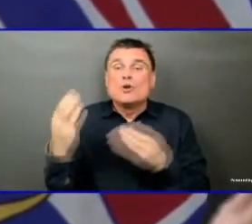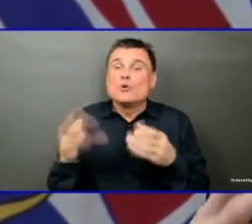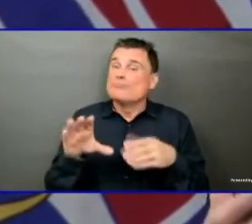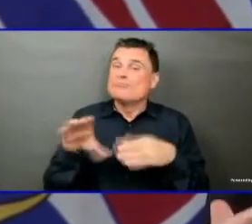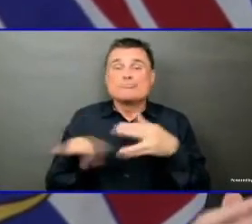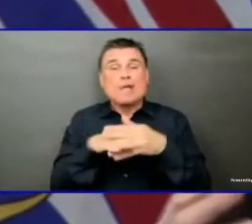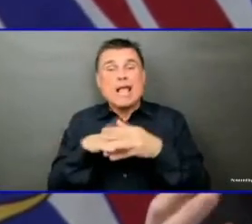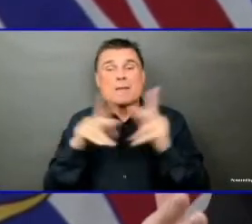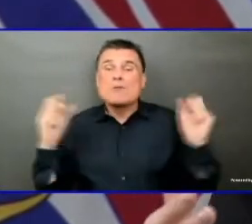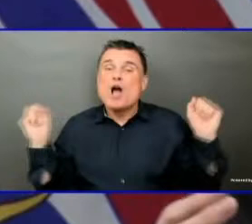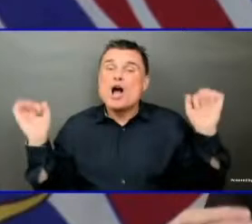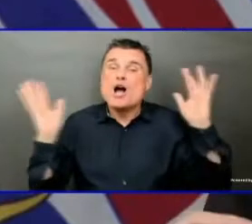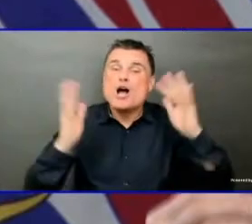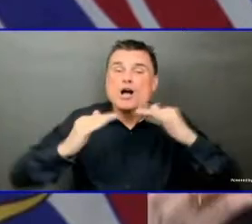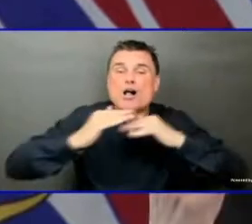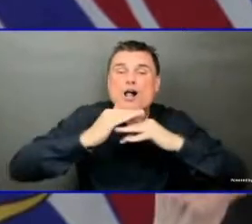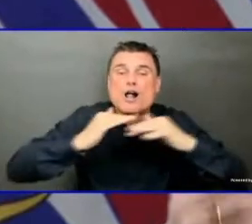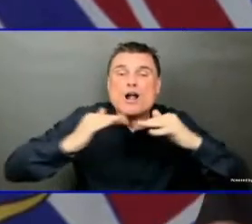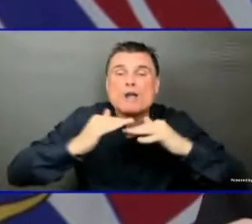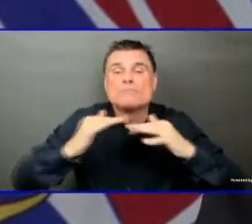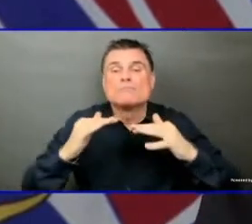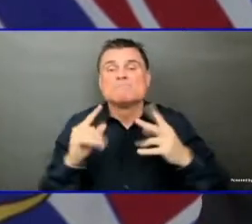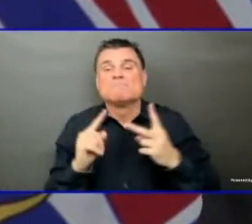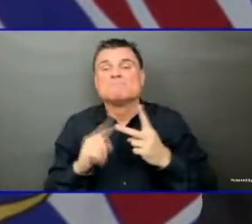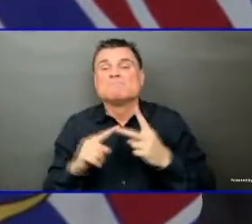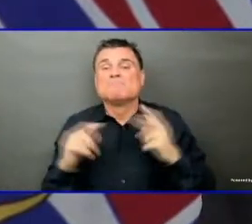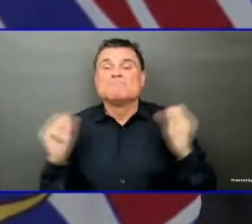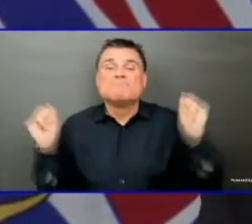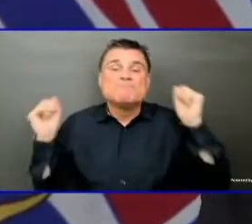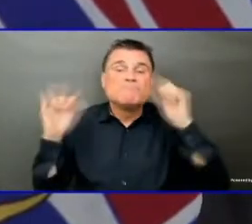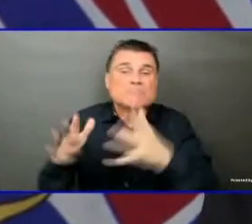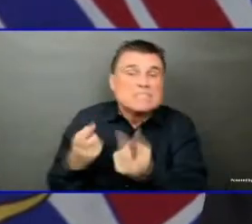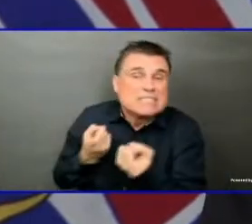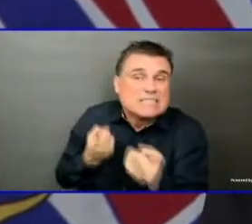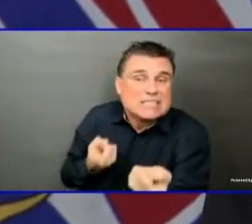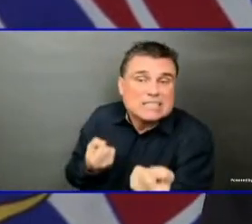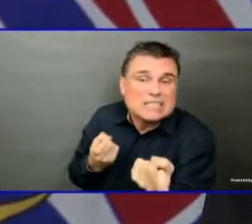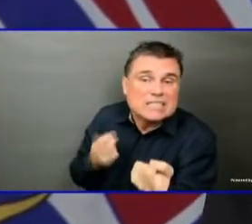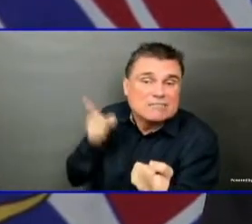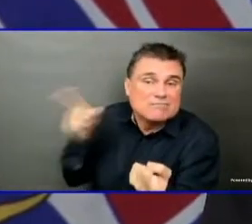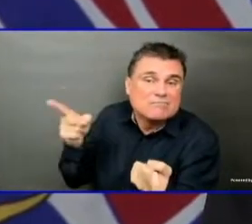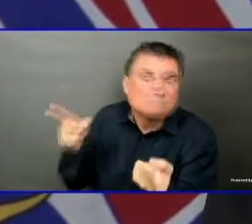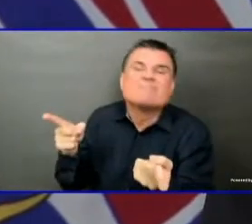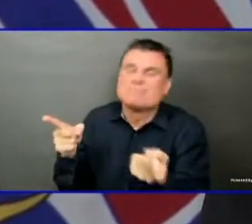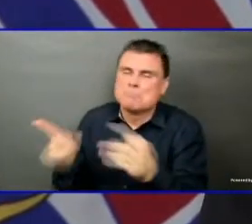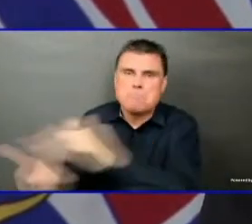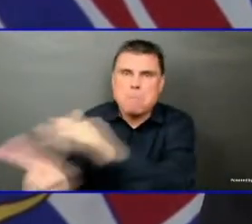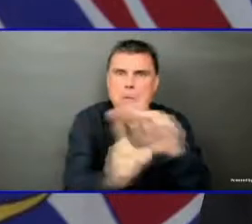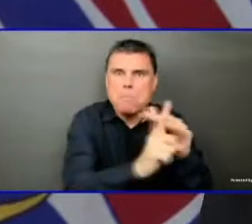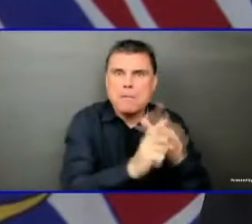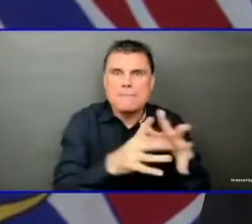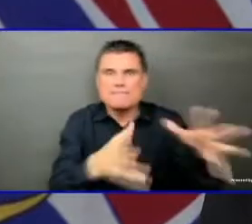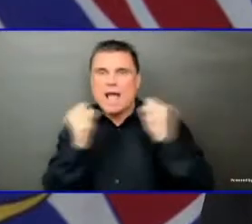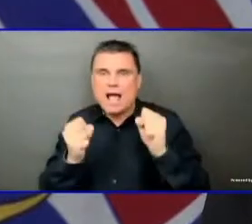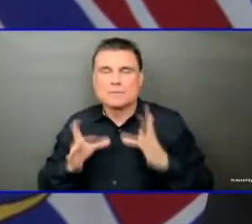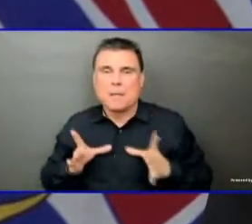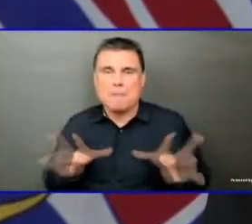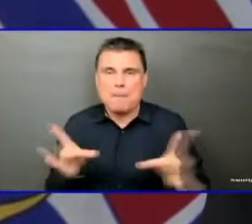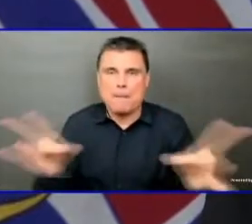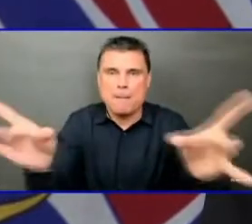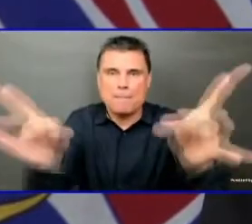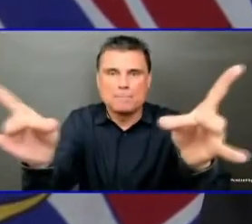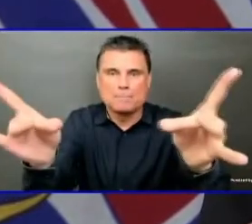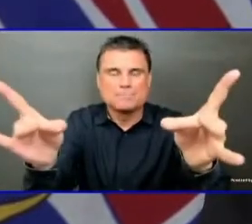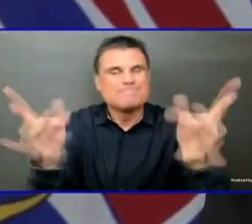in ski hills and other places, have led to rapid transmission in some communities. We want and need